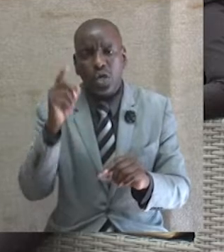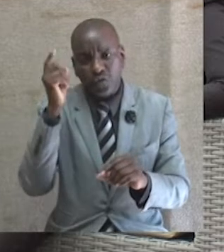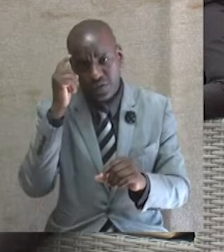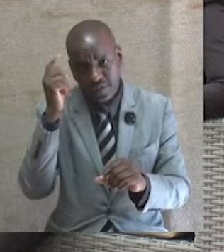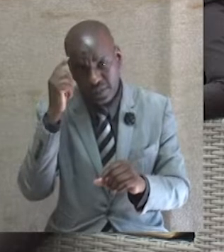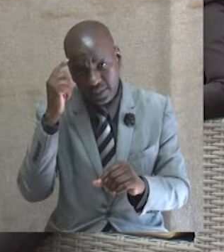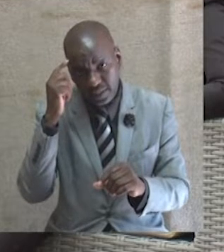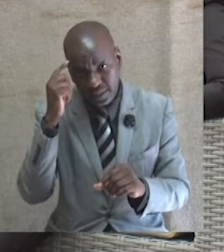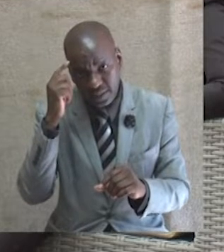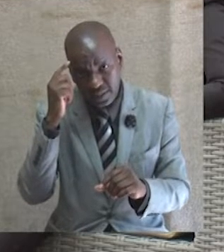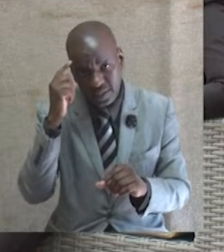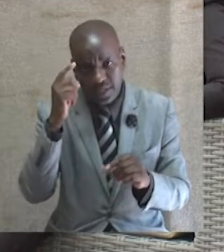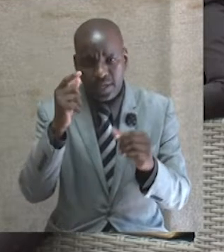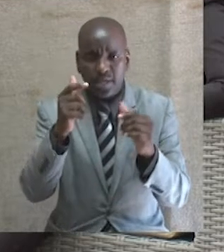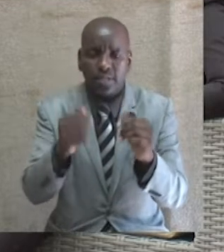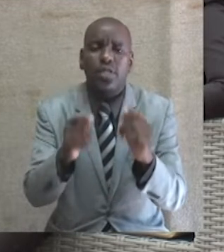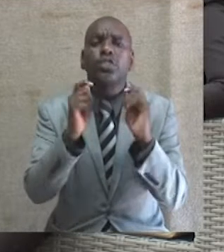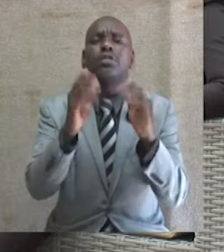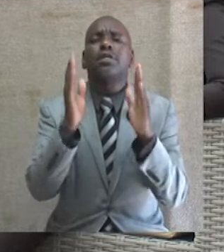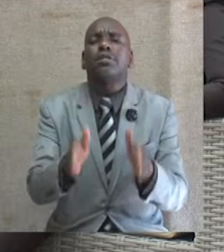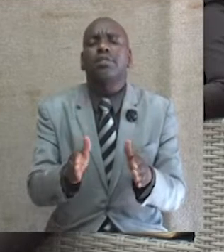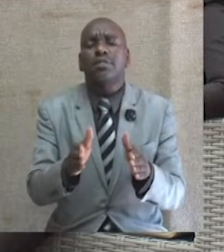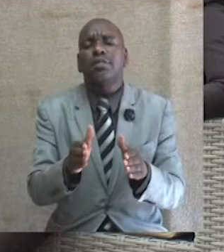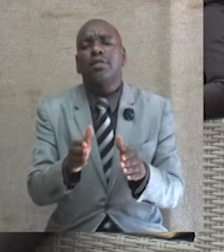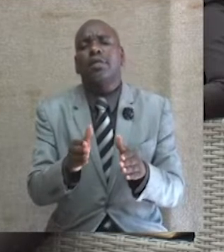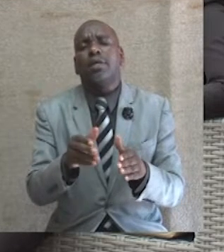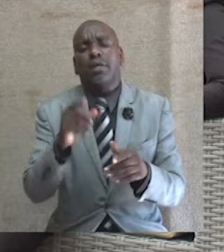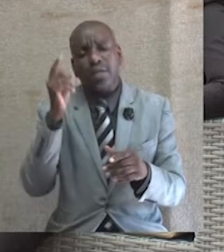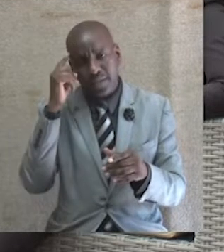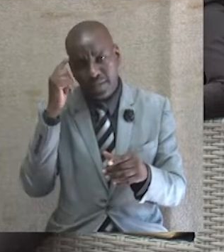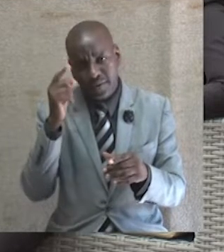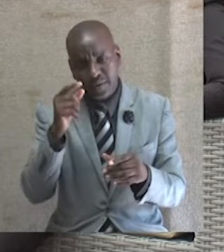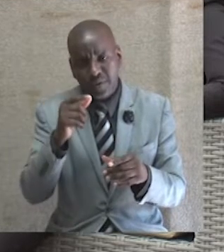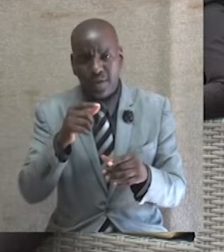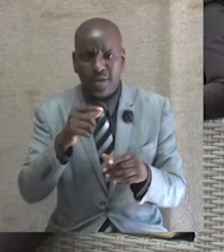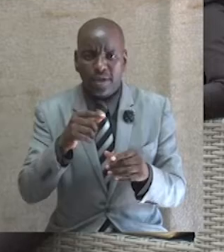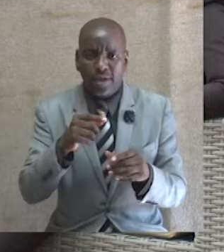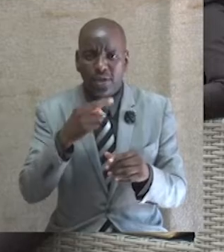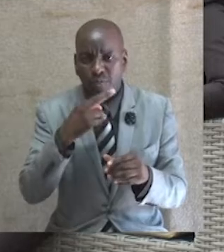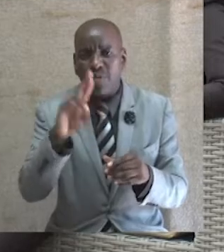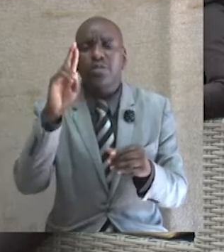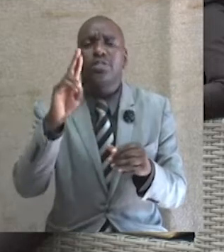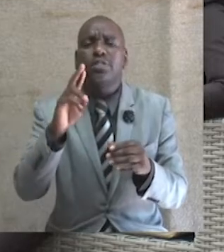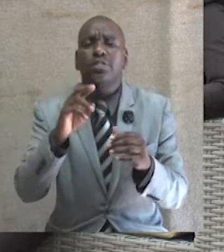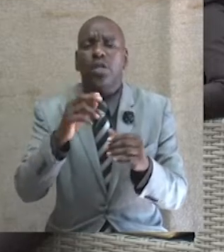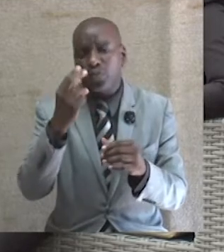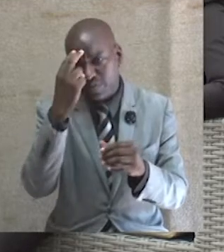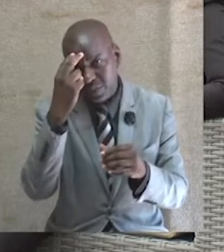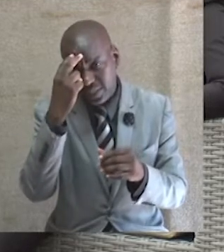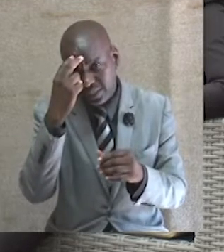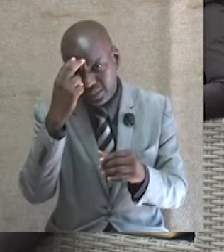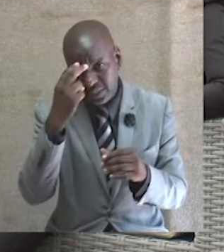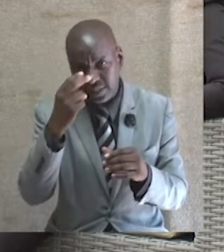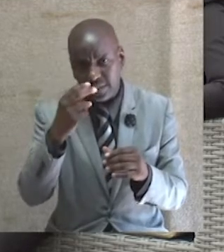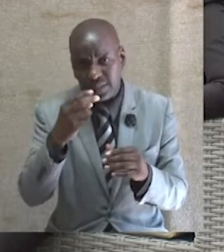you think, like you pointed out to say the teacher, do you think this teacher now must be able to report directly to the